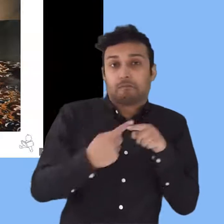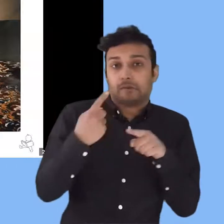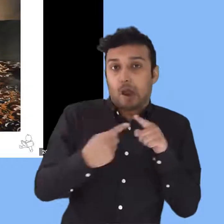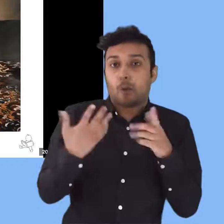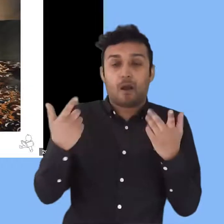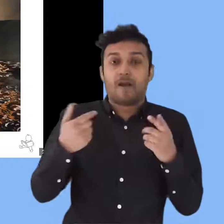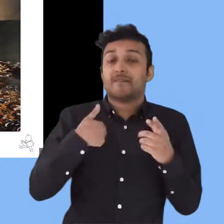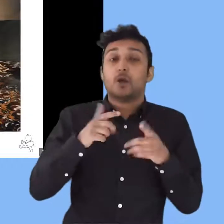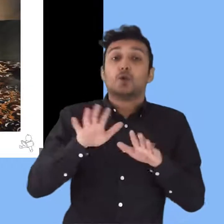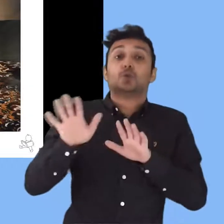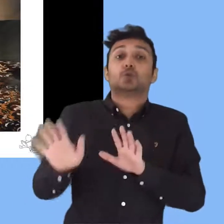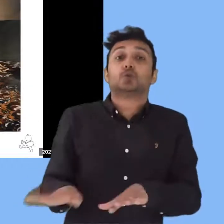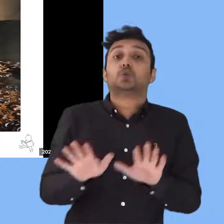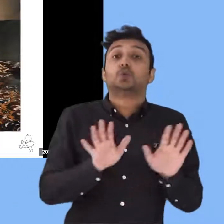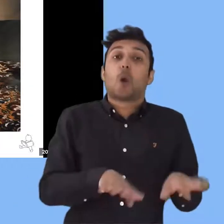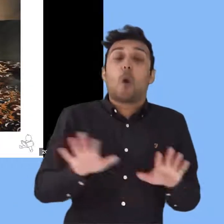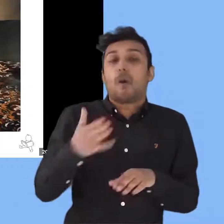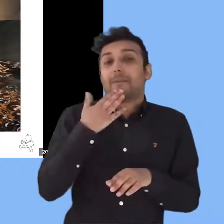please do stop me, Liz or Jules.